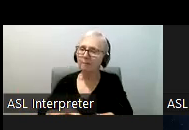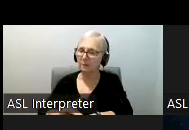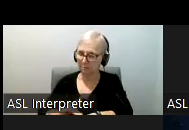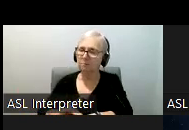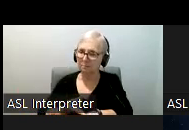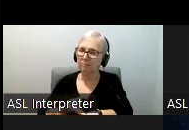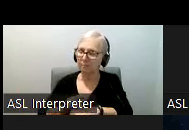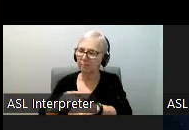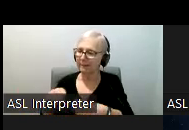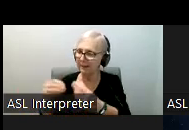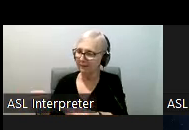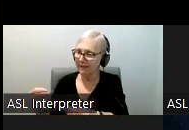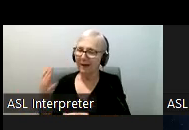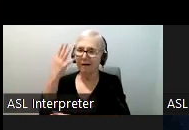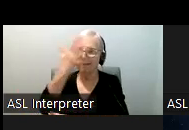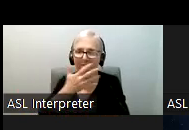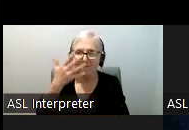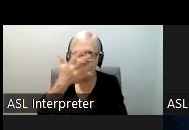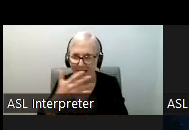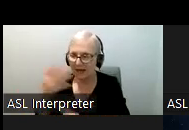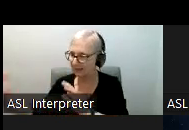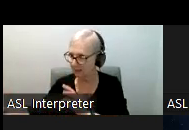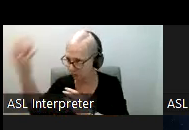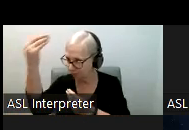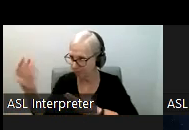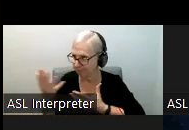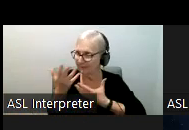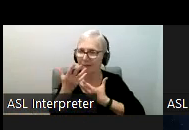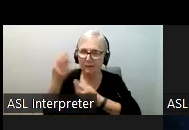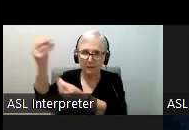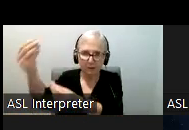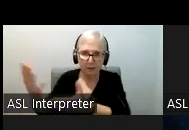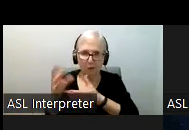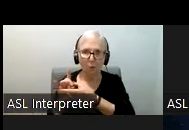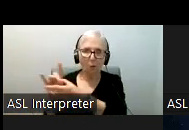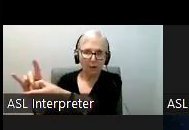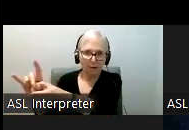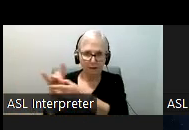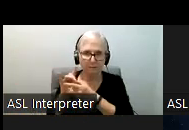person to get this information to and coordinate with.